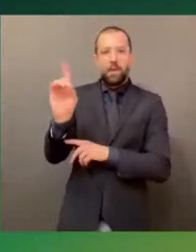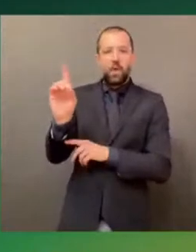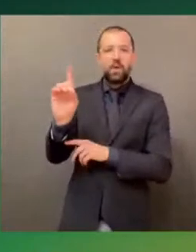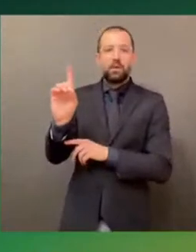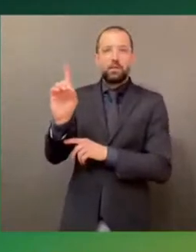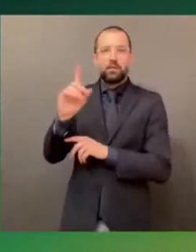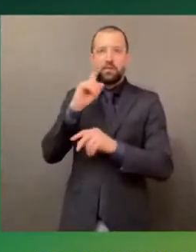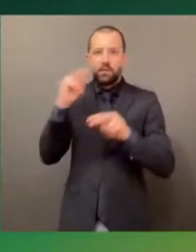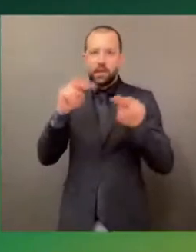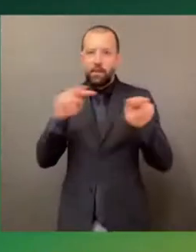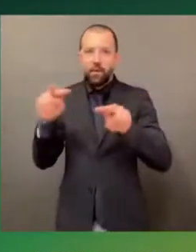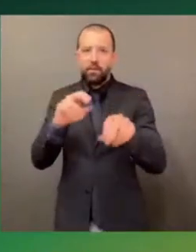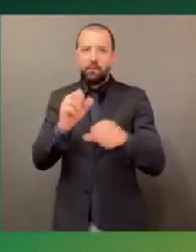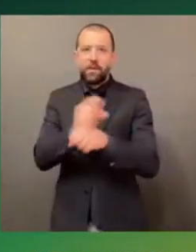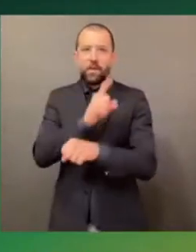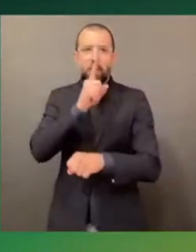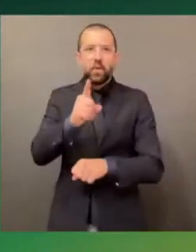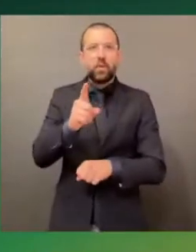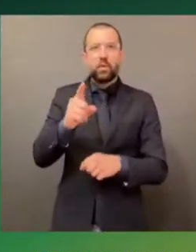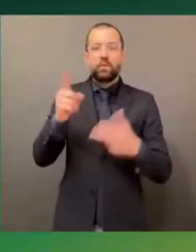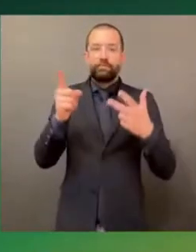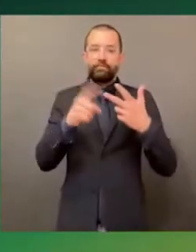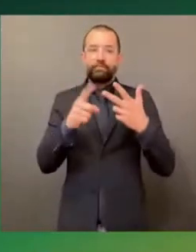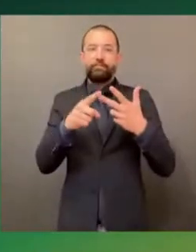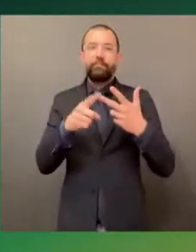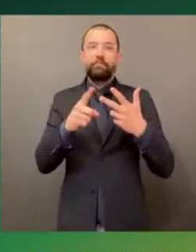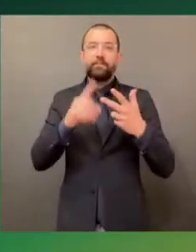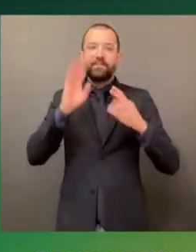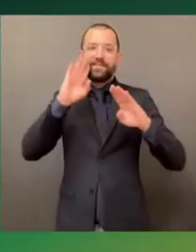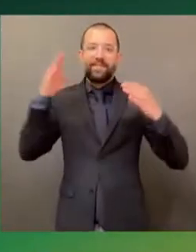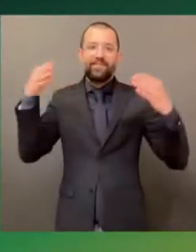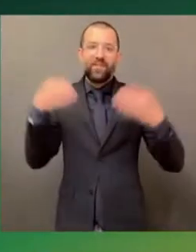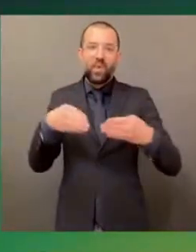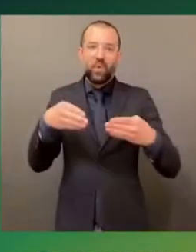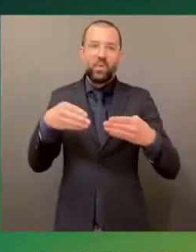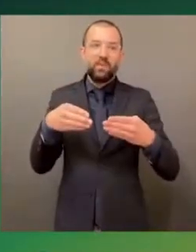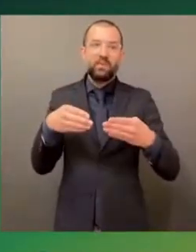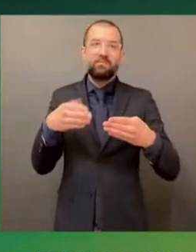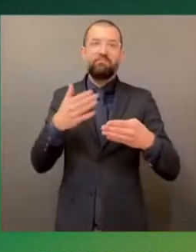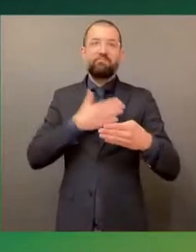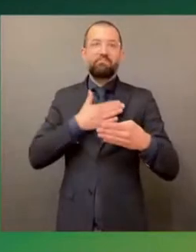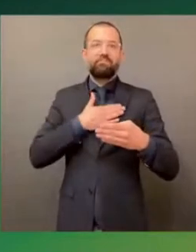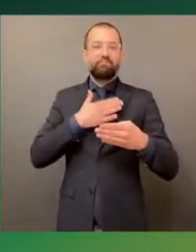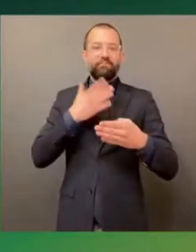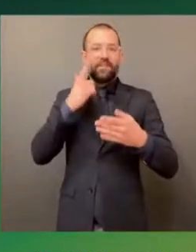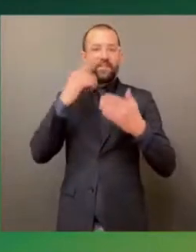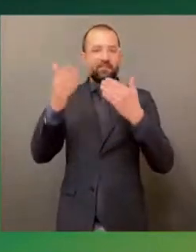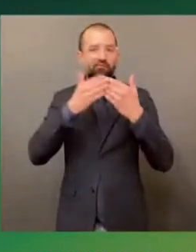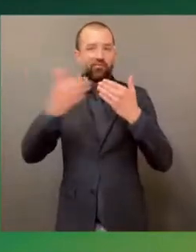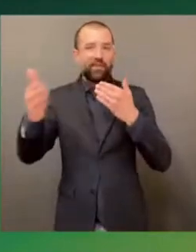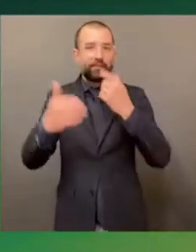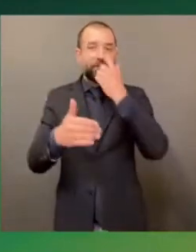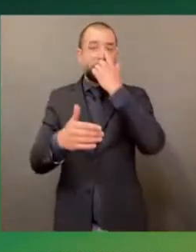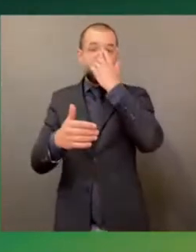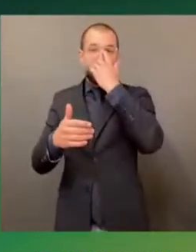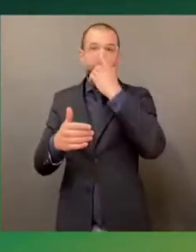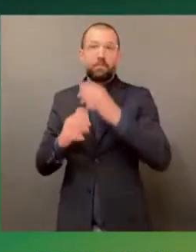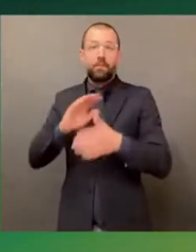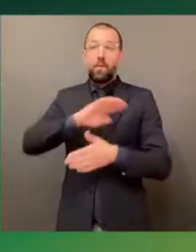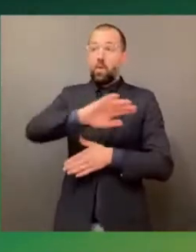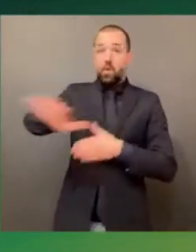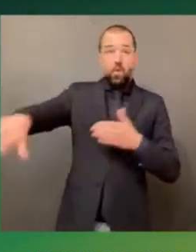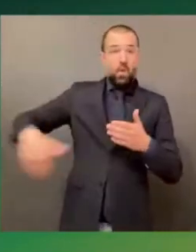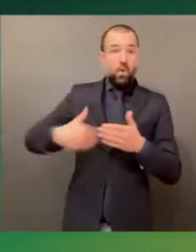all of which are a focus of my visit to the continent and going forward, and all of which have the